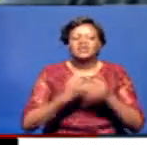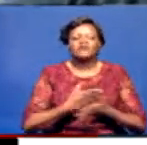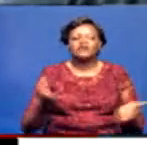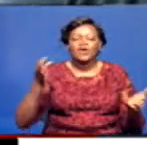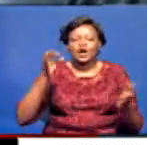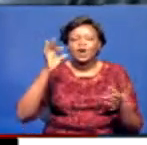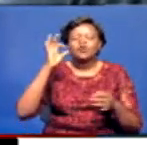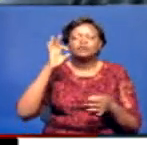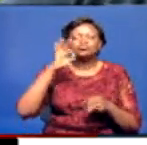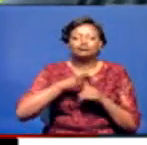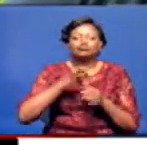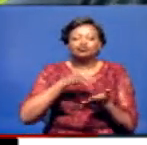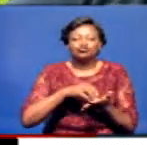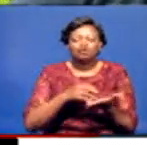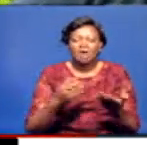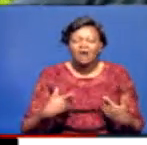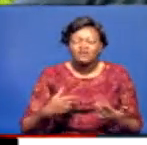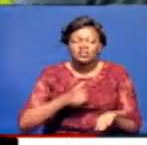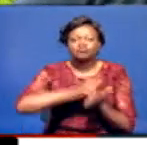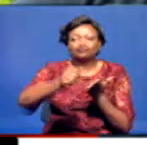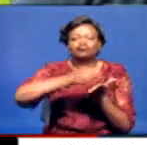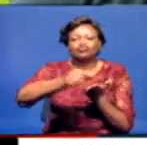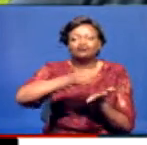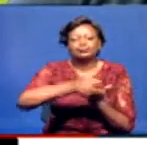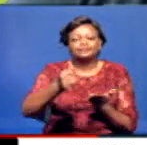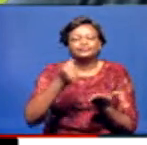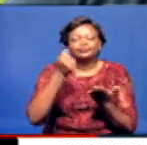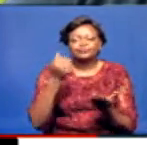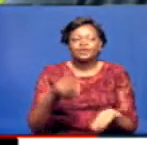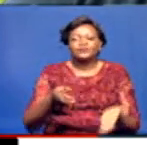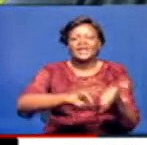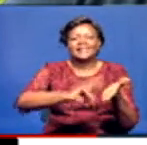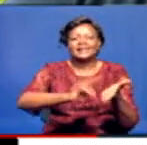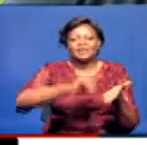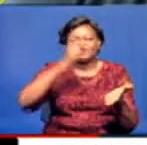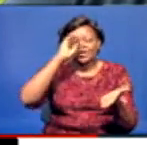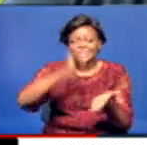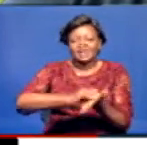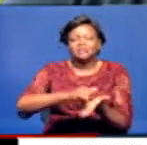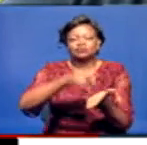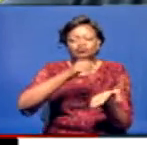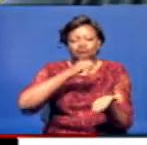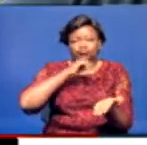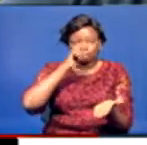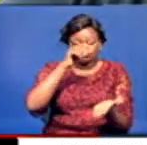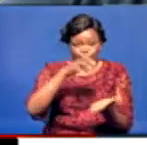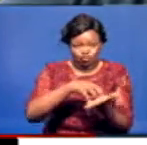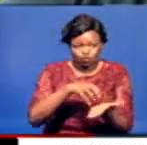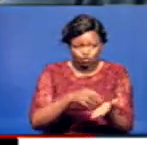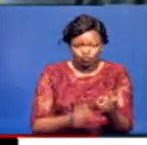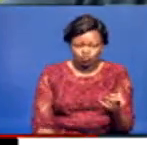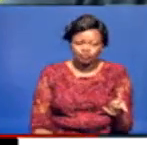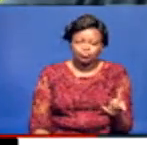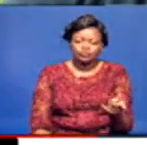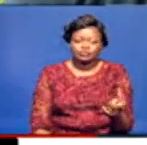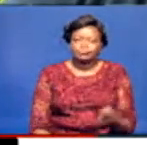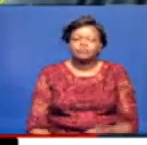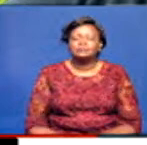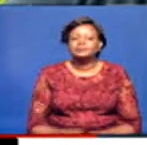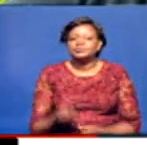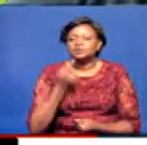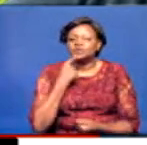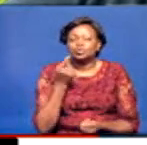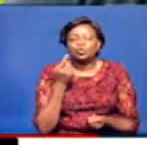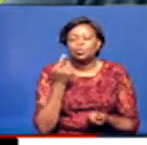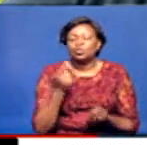shall have a printout of the register for that polling station. So with all